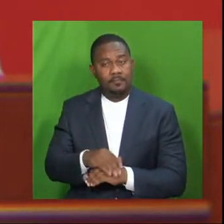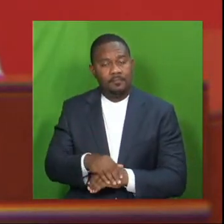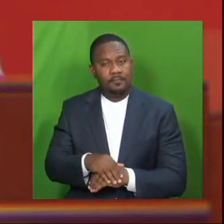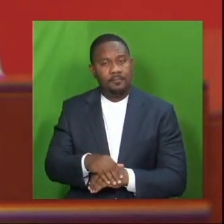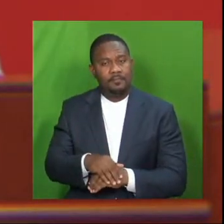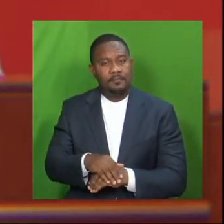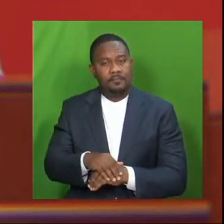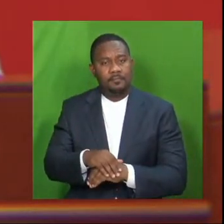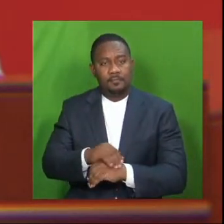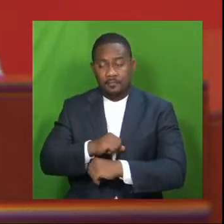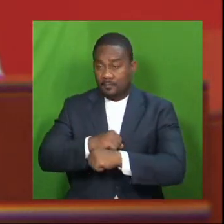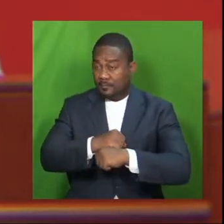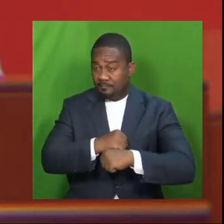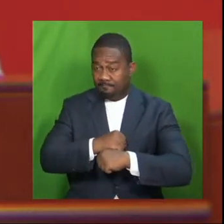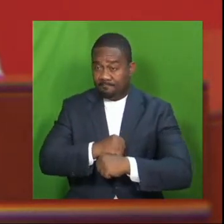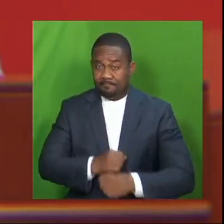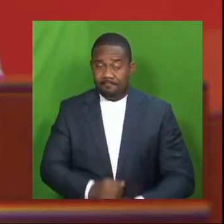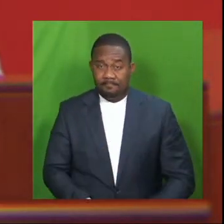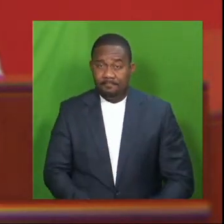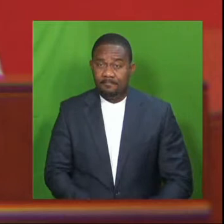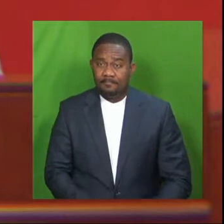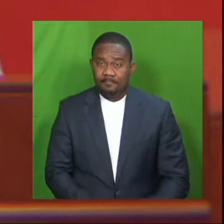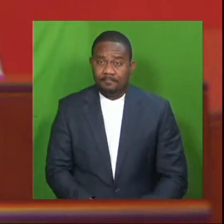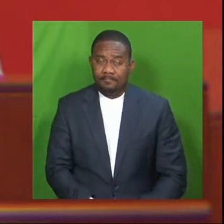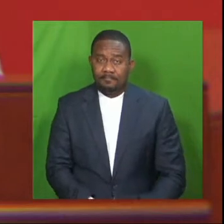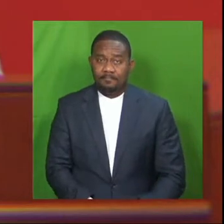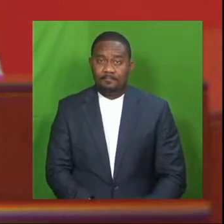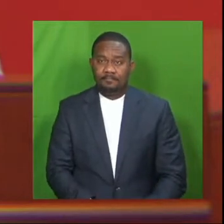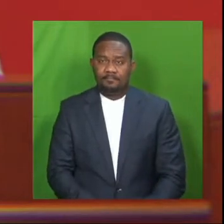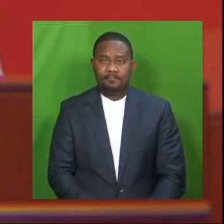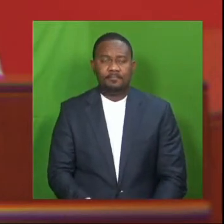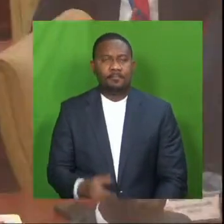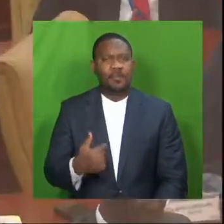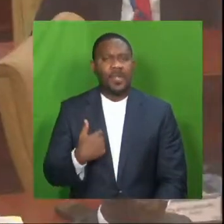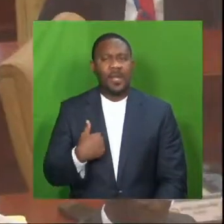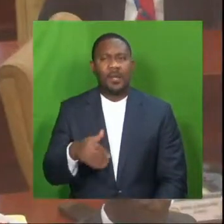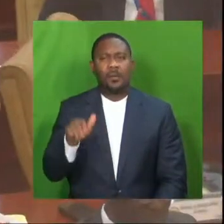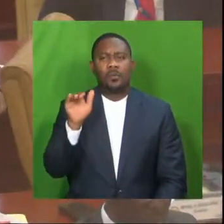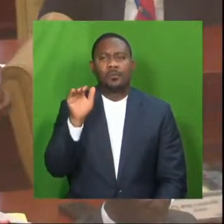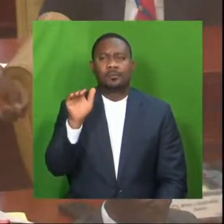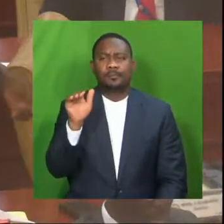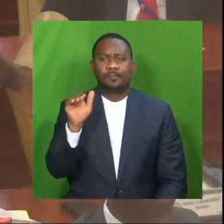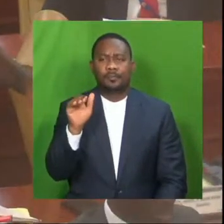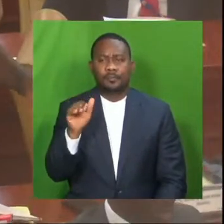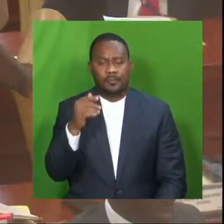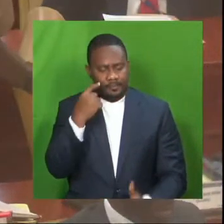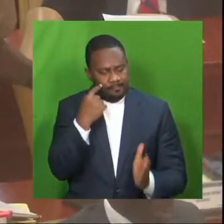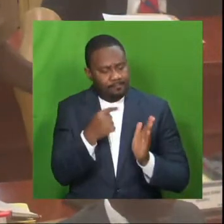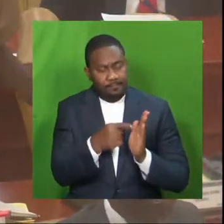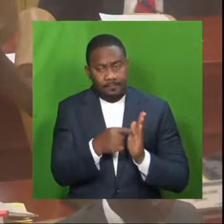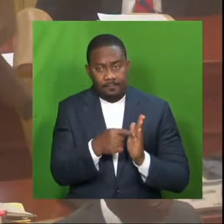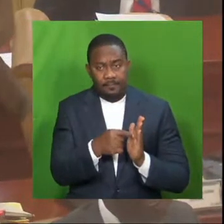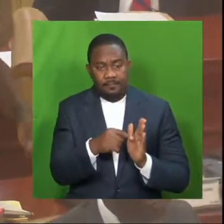Honorable Speaker, I wanted humbly to draw your attention to Article